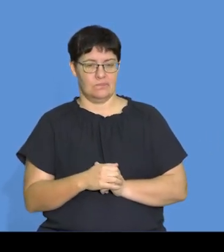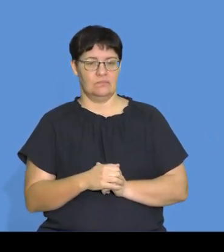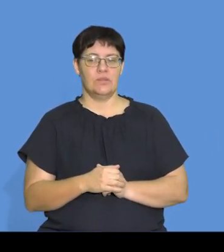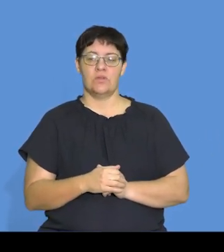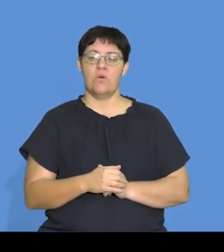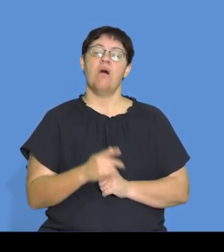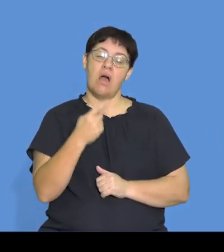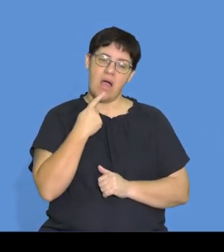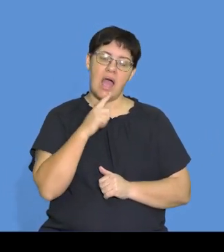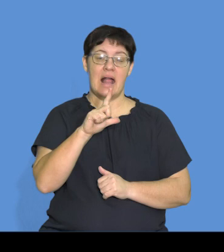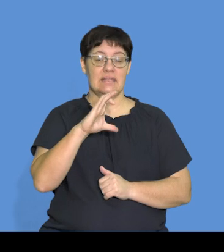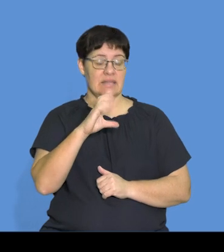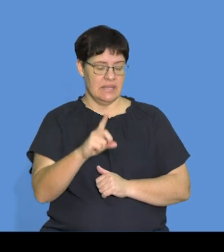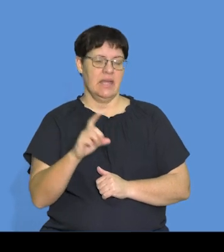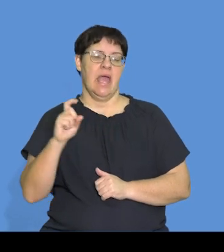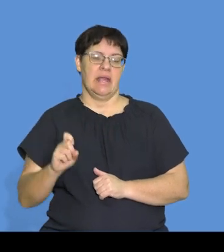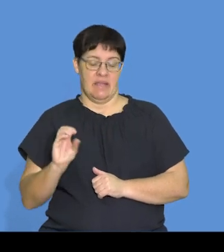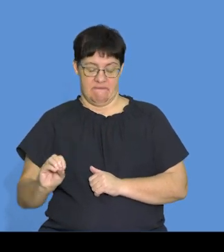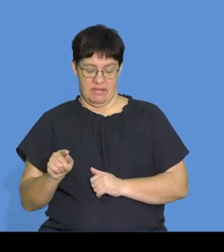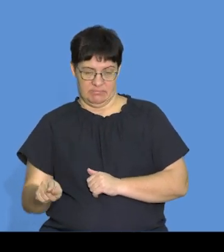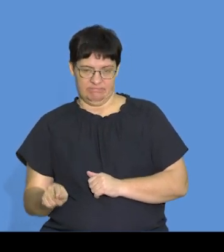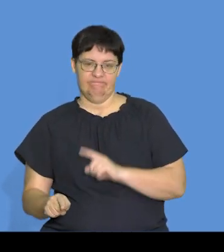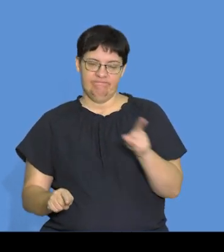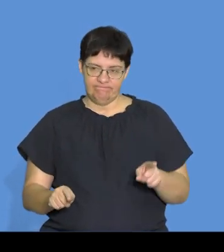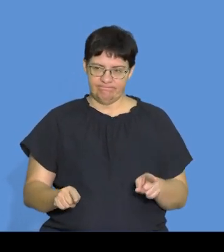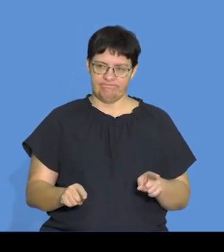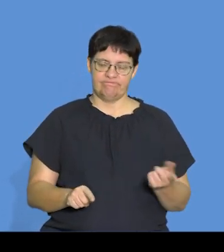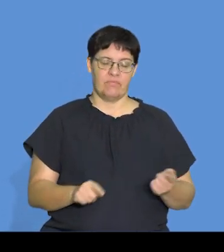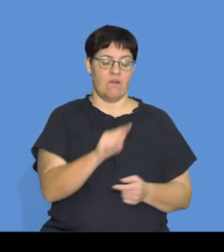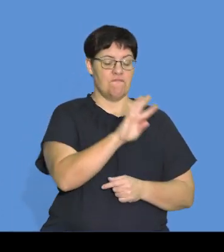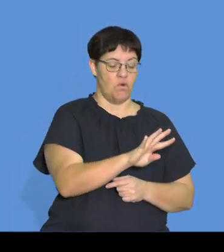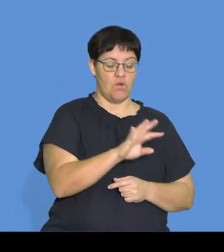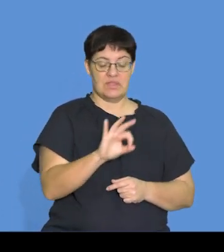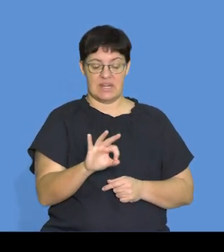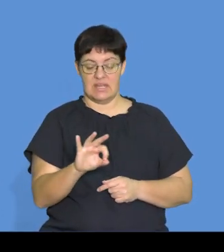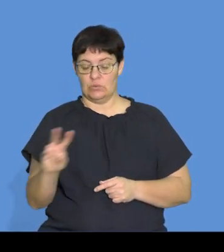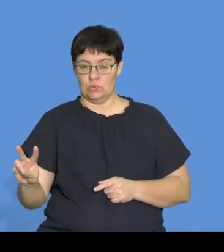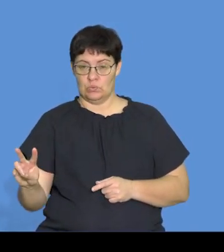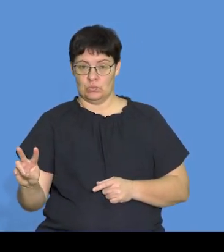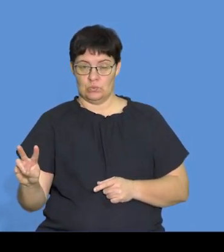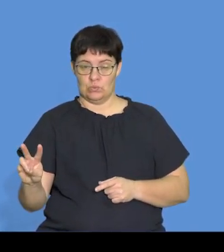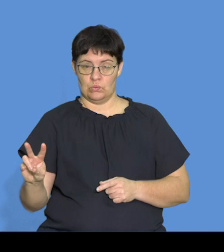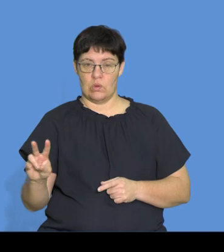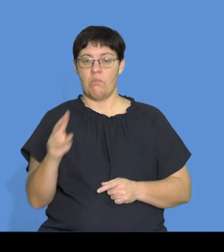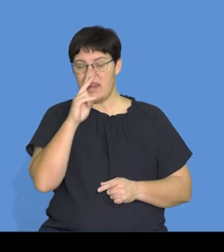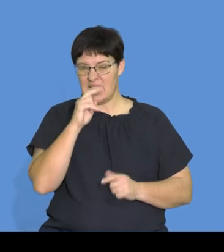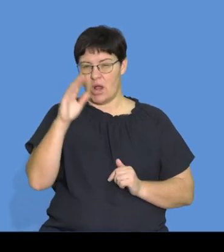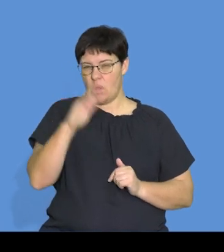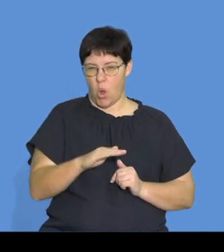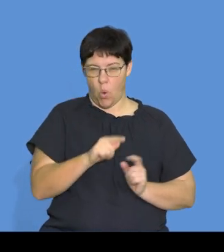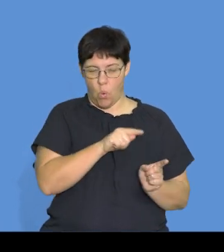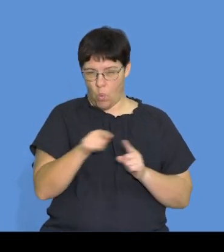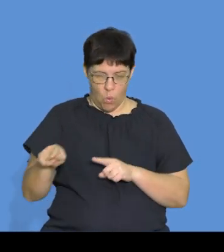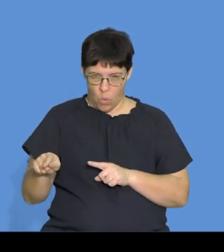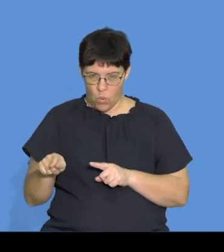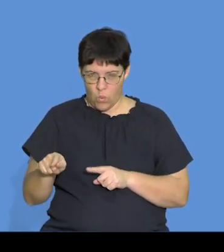just say there's an x there. Now the coefficients, 4, 3, and 2. I need the lowest common